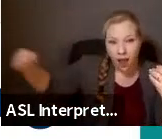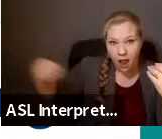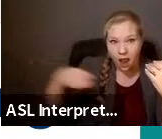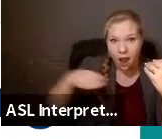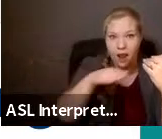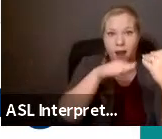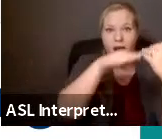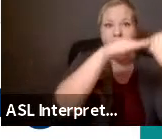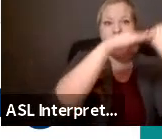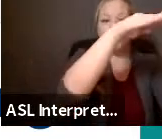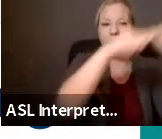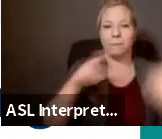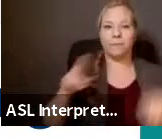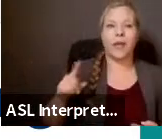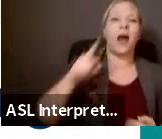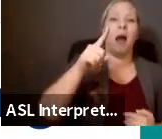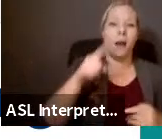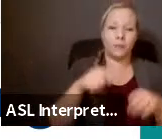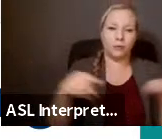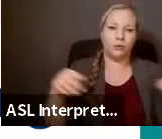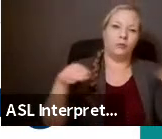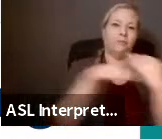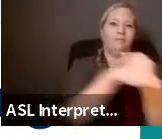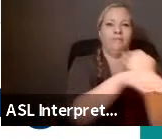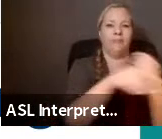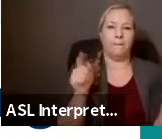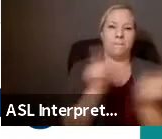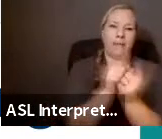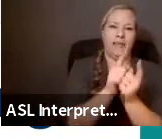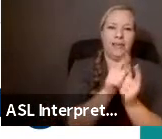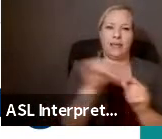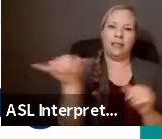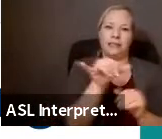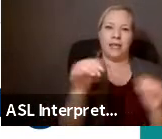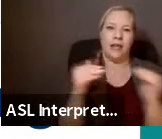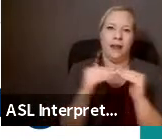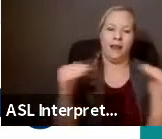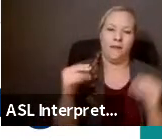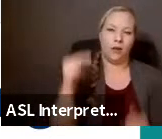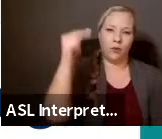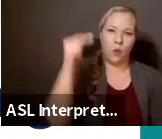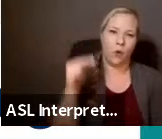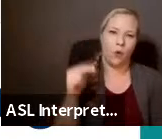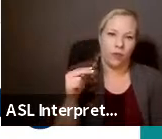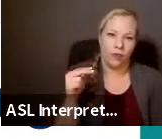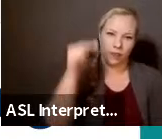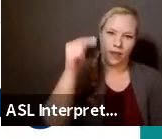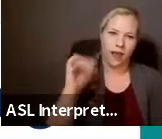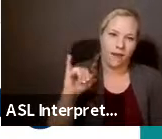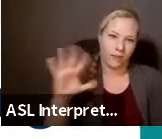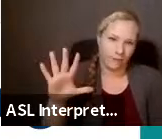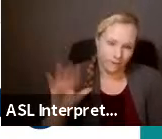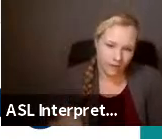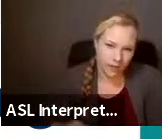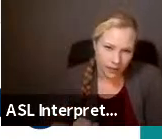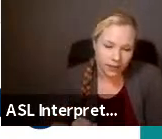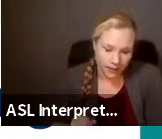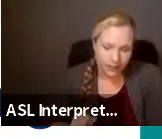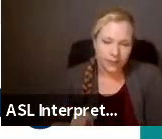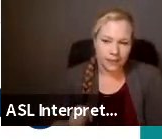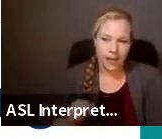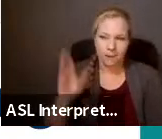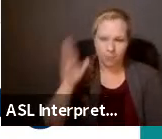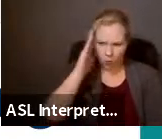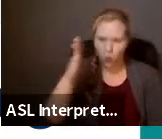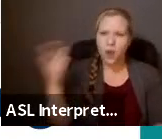that that northbound span. We're going to be onto the bridge at that